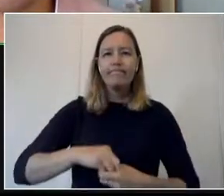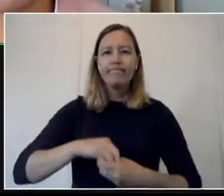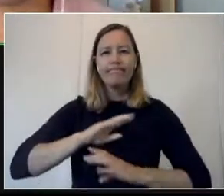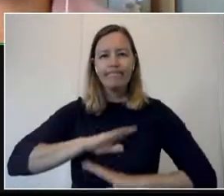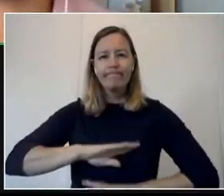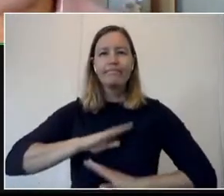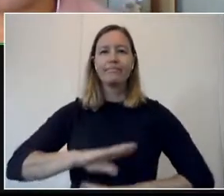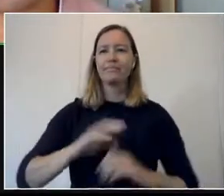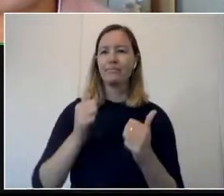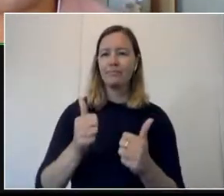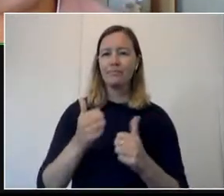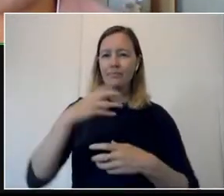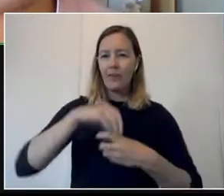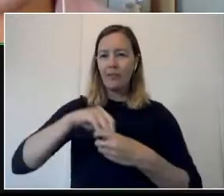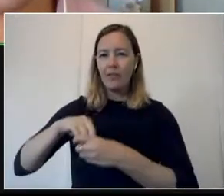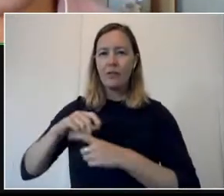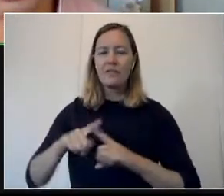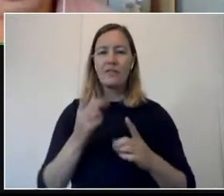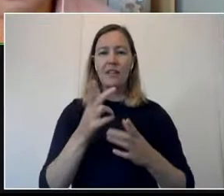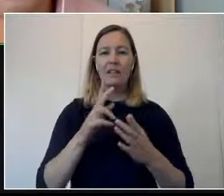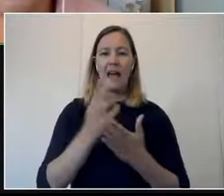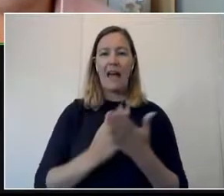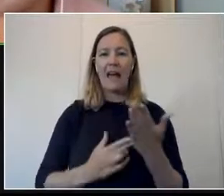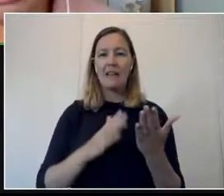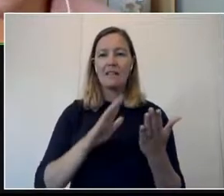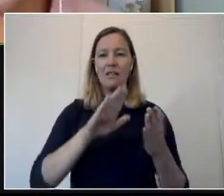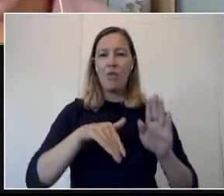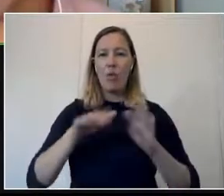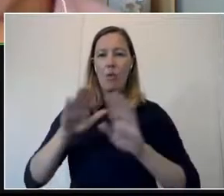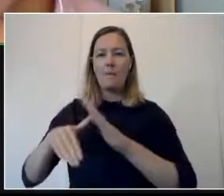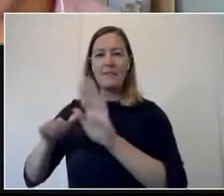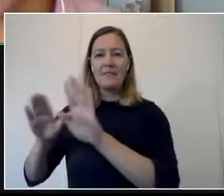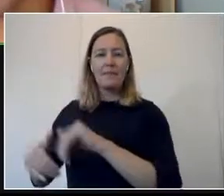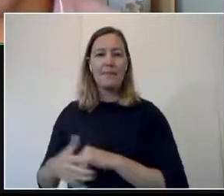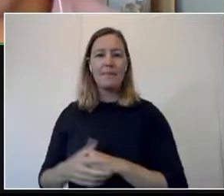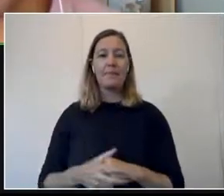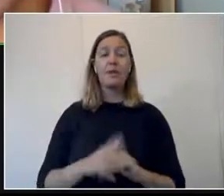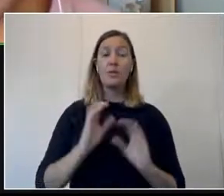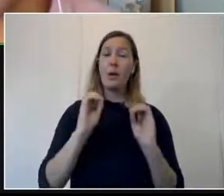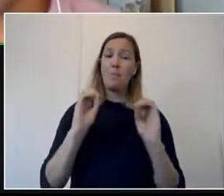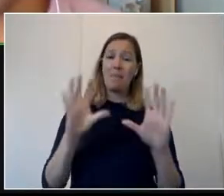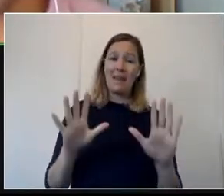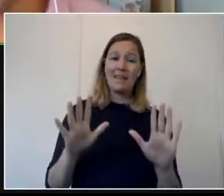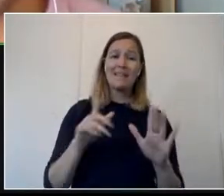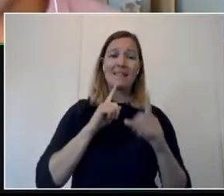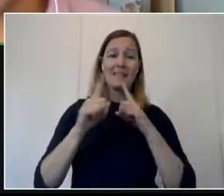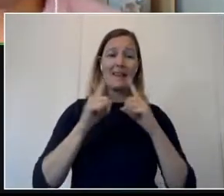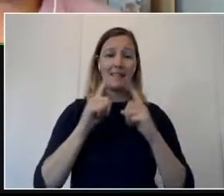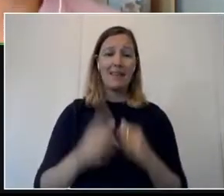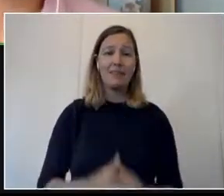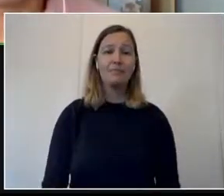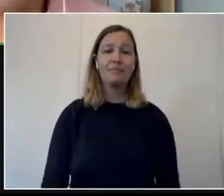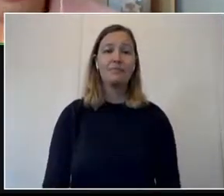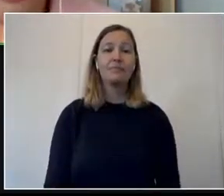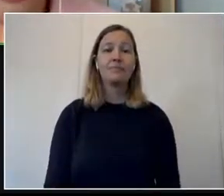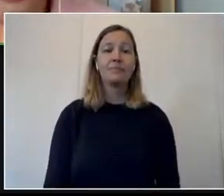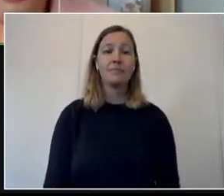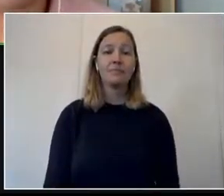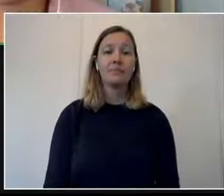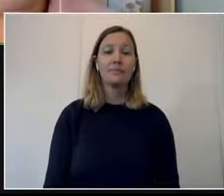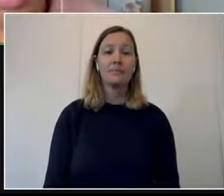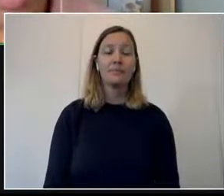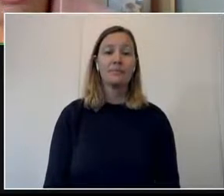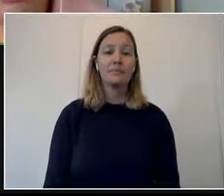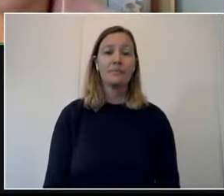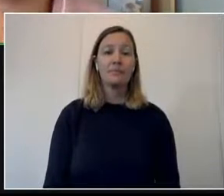speak, of the different art forms that we have. So this is amazing data that I think kind of backs up